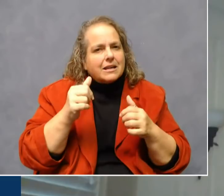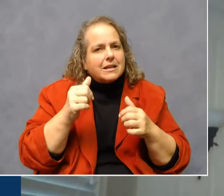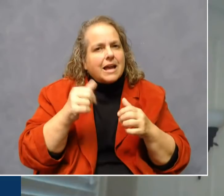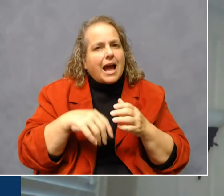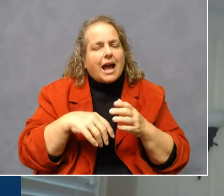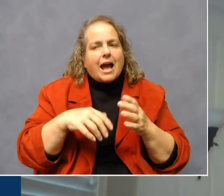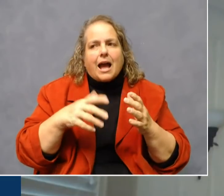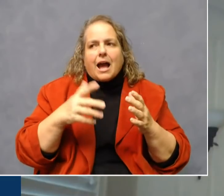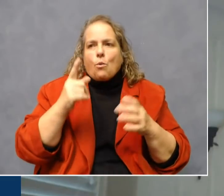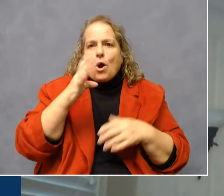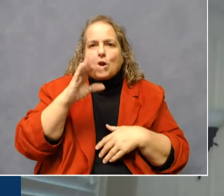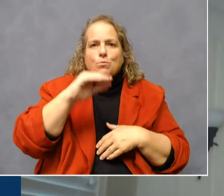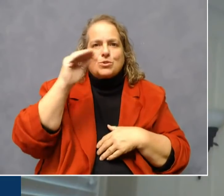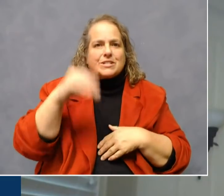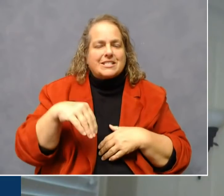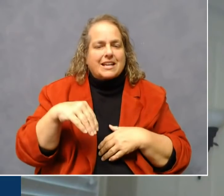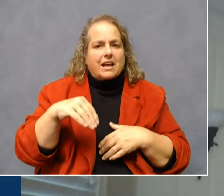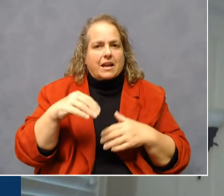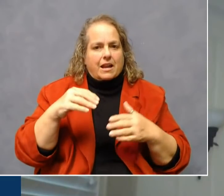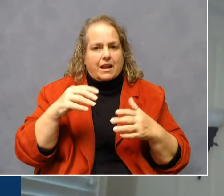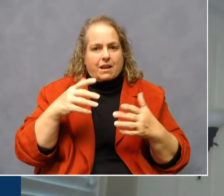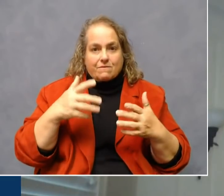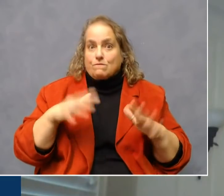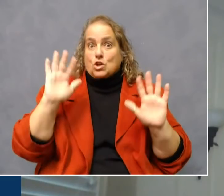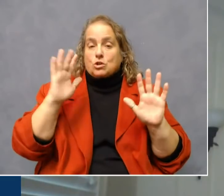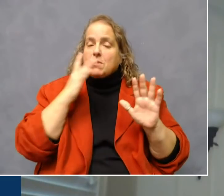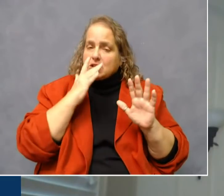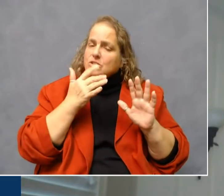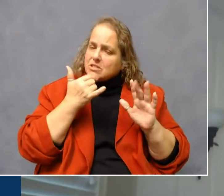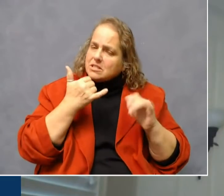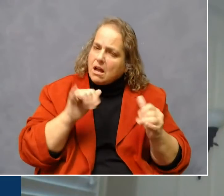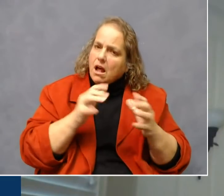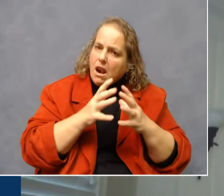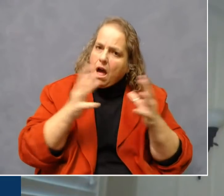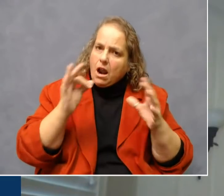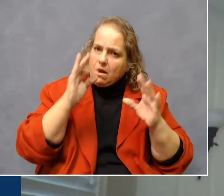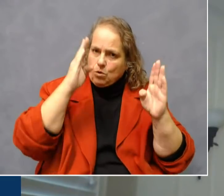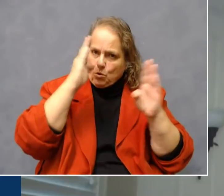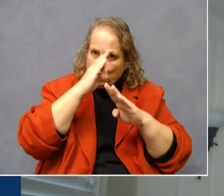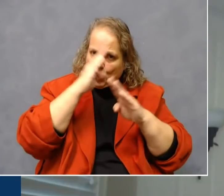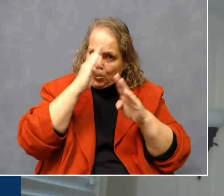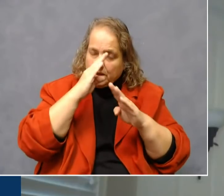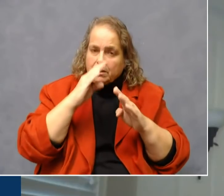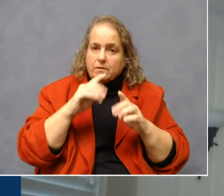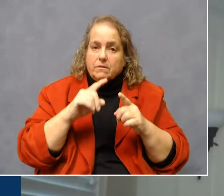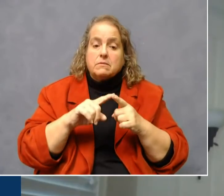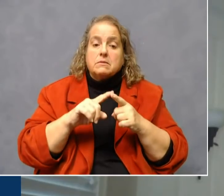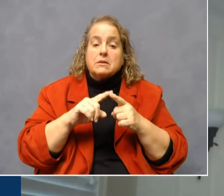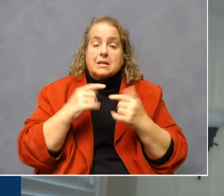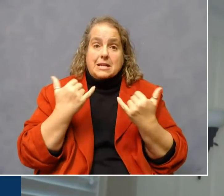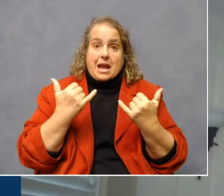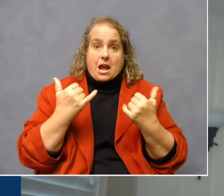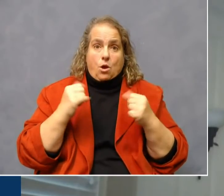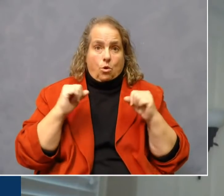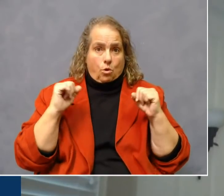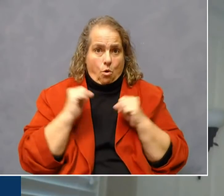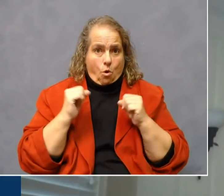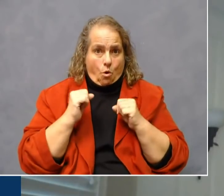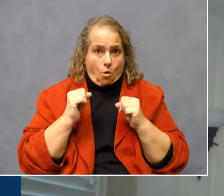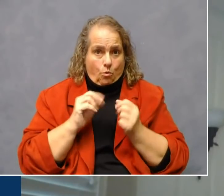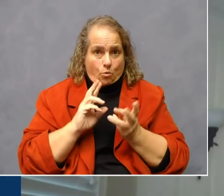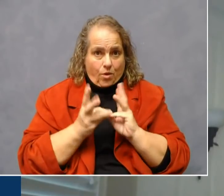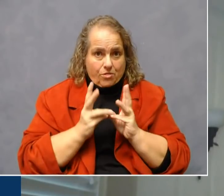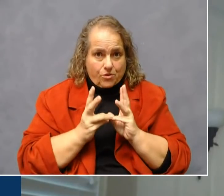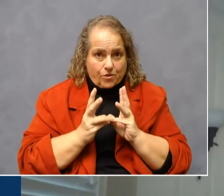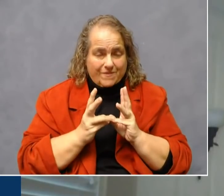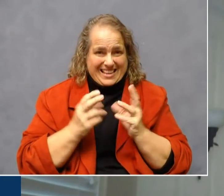officials today, there's a lot of worry. The combination of cold weather, holiday gatherings, increased